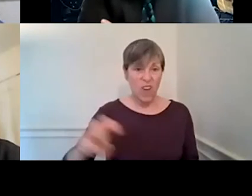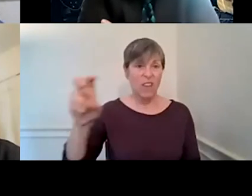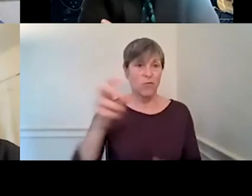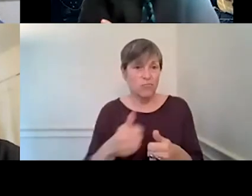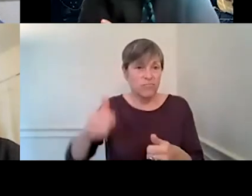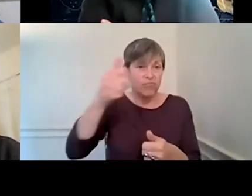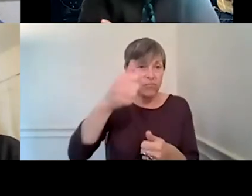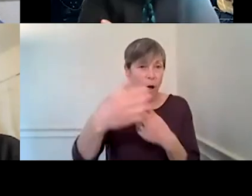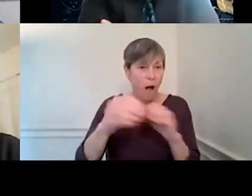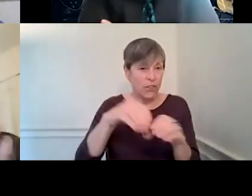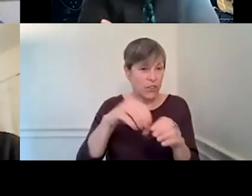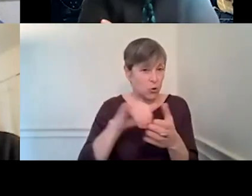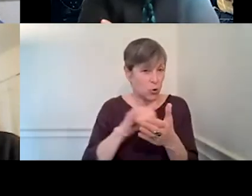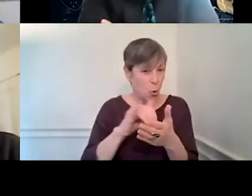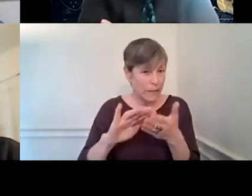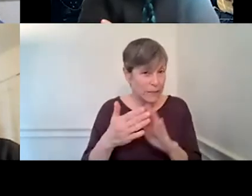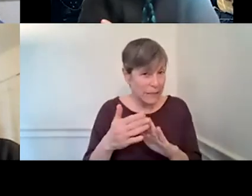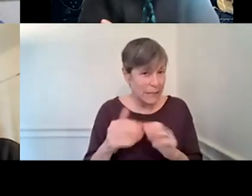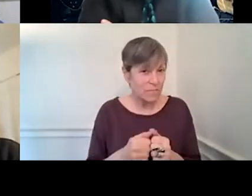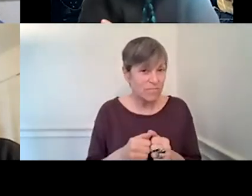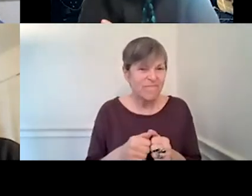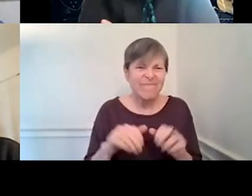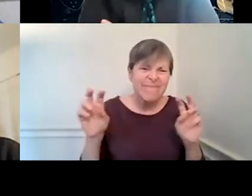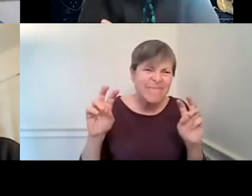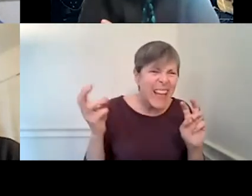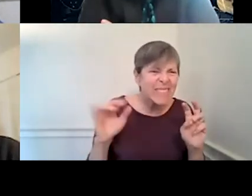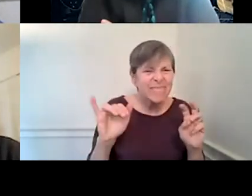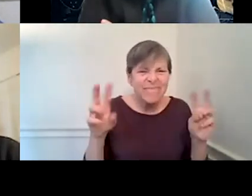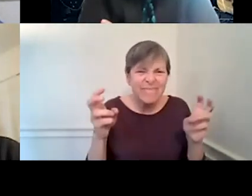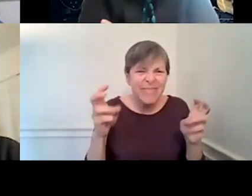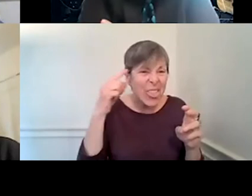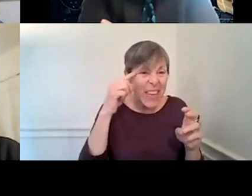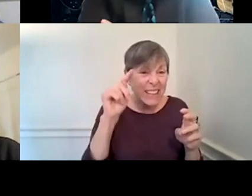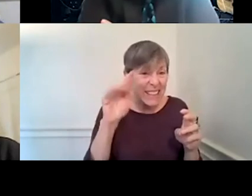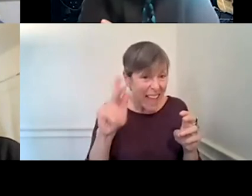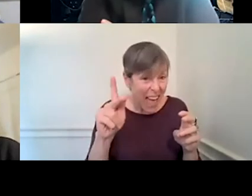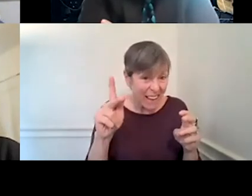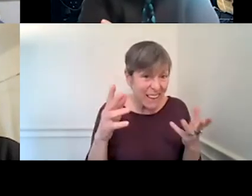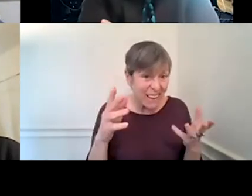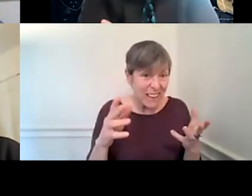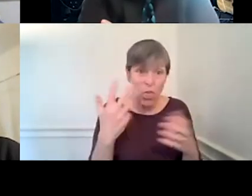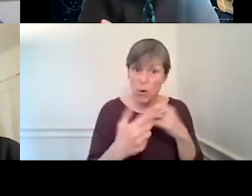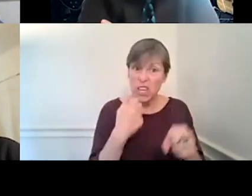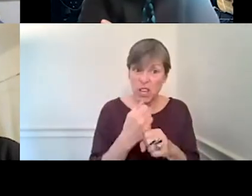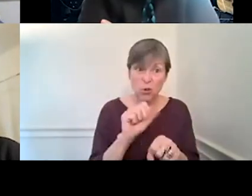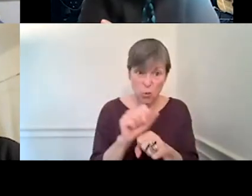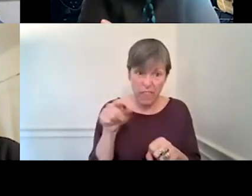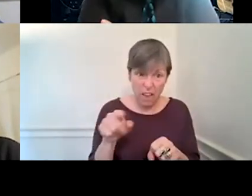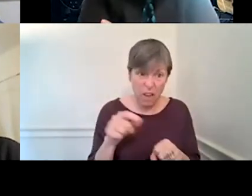York, where basically it was a think tank. And so, and I did that for about 3 years, which